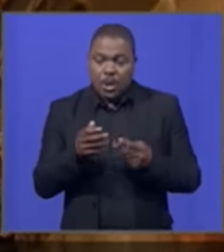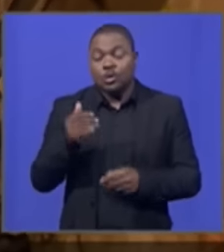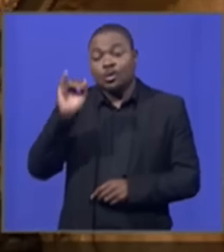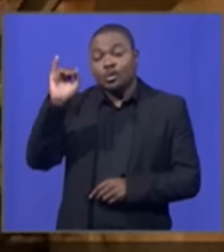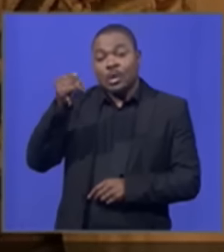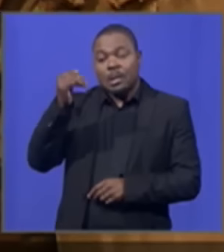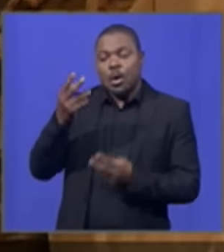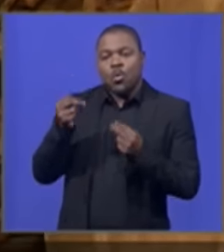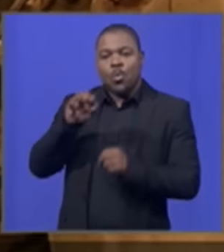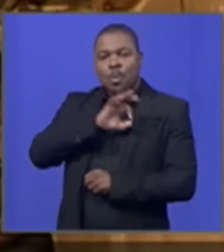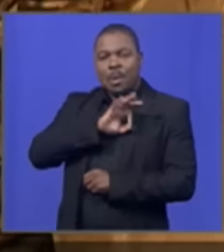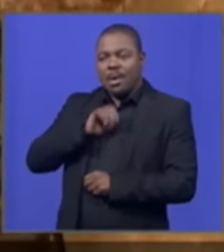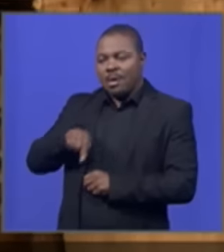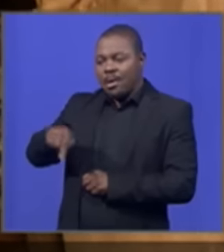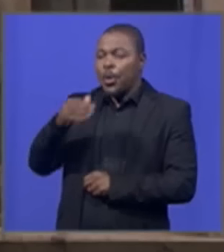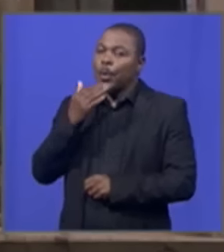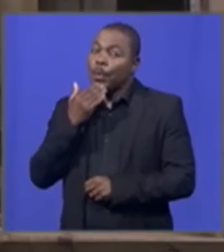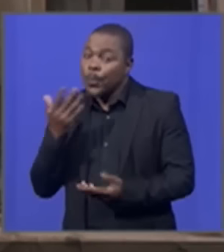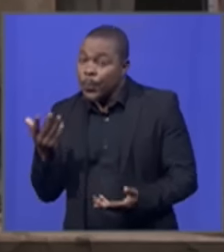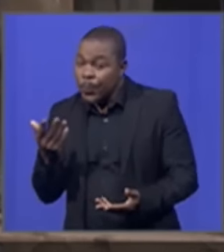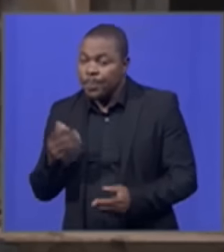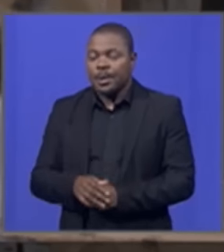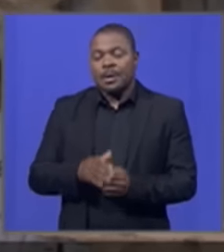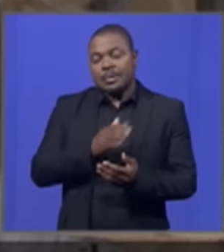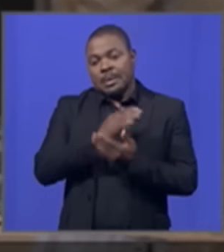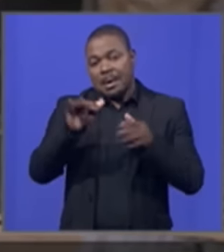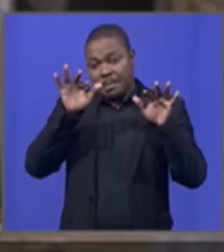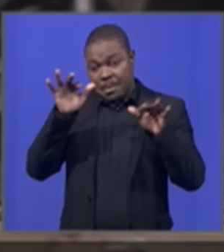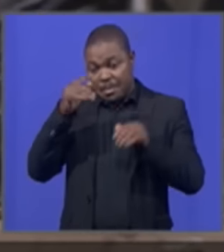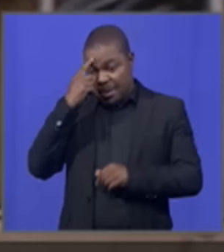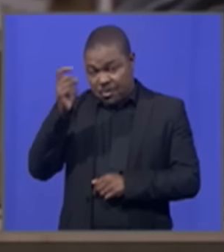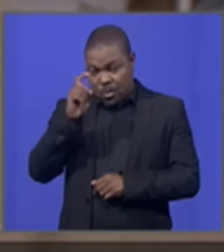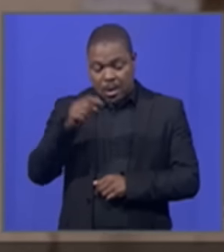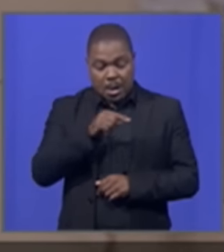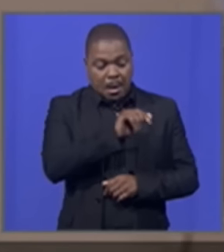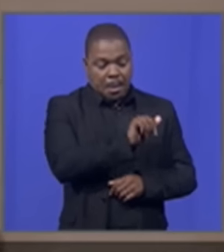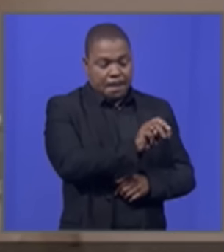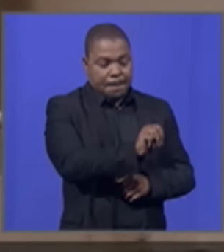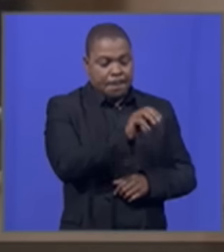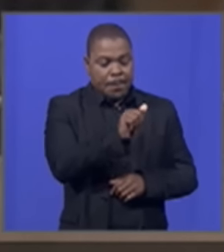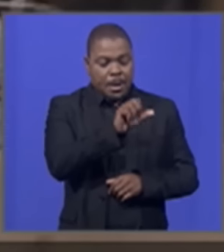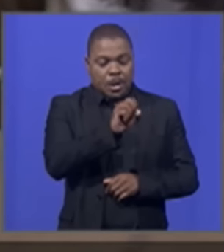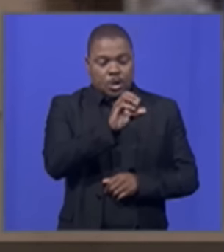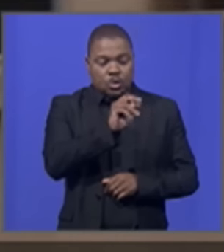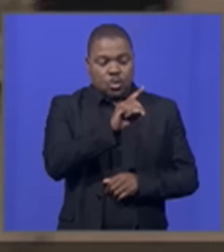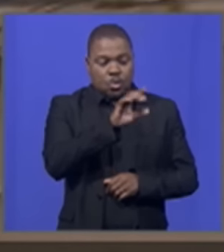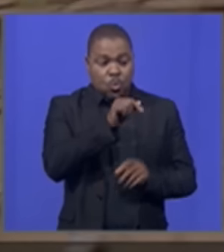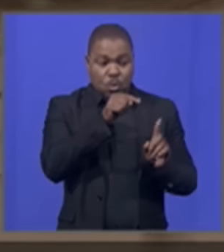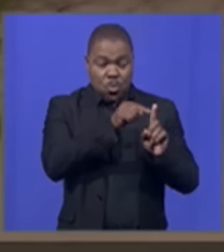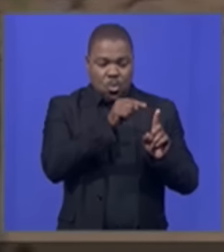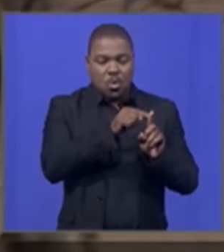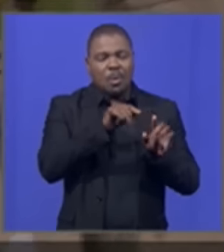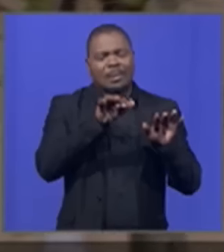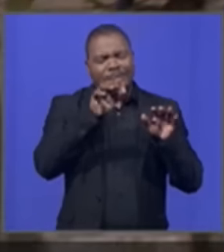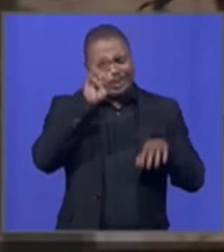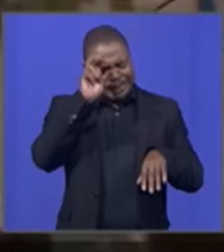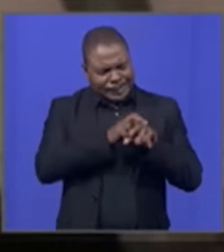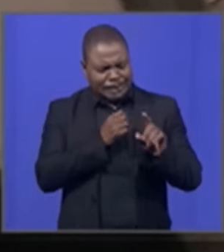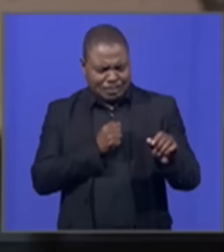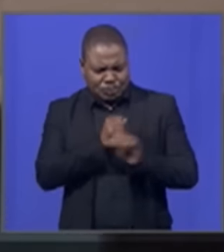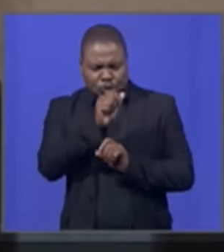wa Johannesburg le tswelela, bangwe ba dumela gore boeteledipele ba ga Amos Masondo ke bone bo baagi ba Johannesburg ba